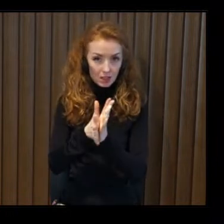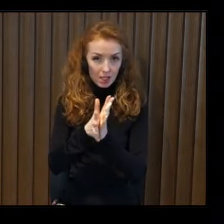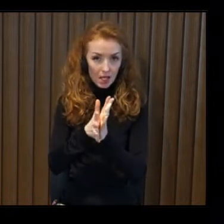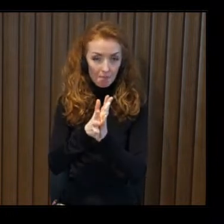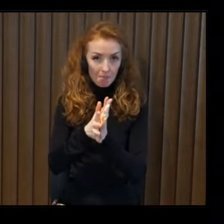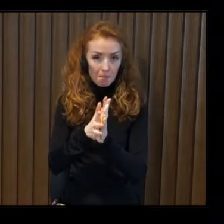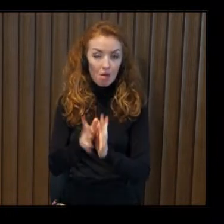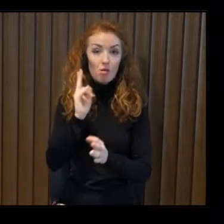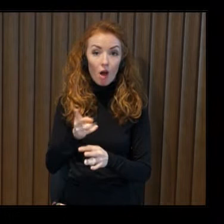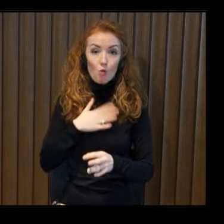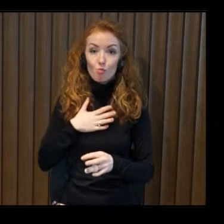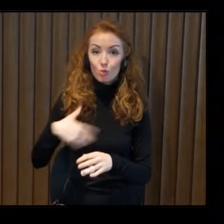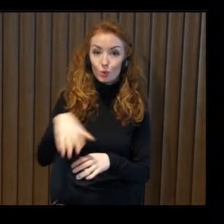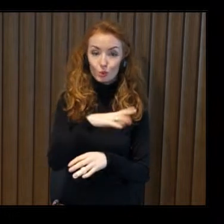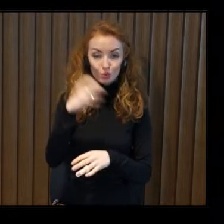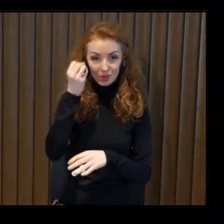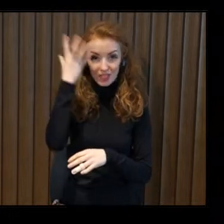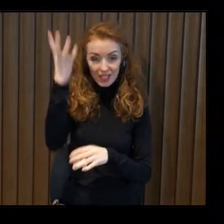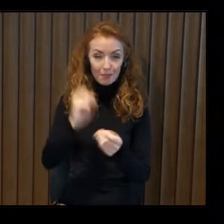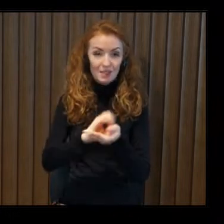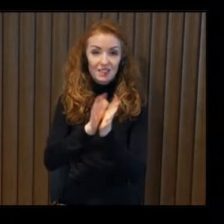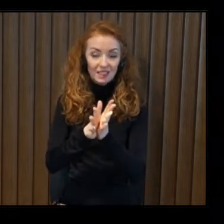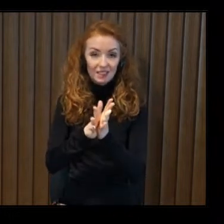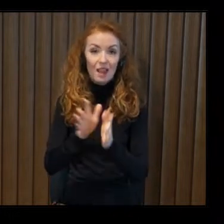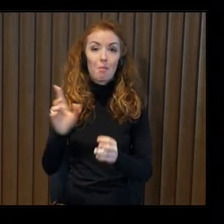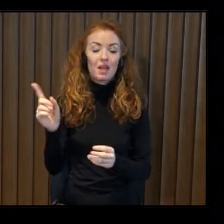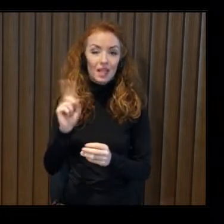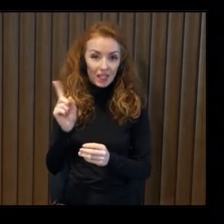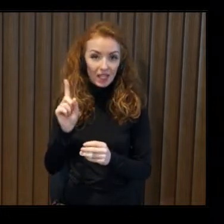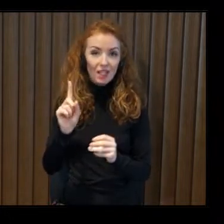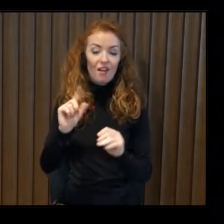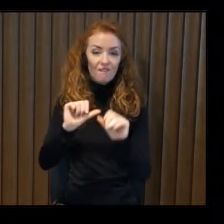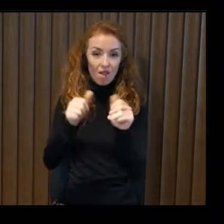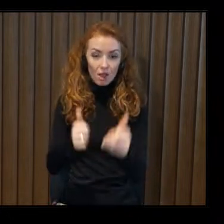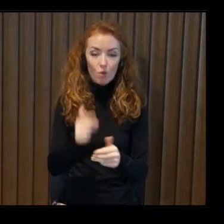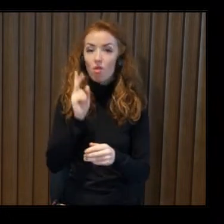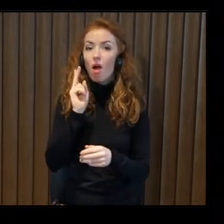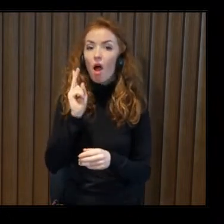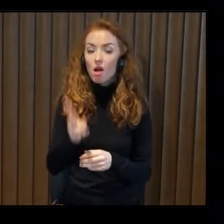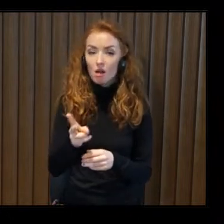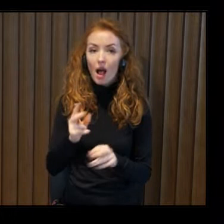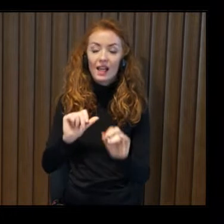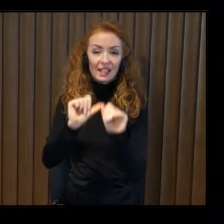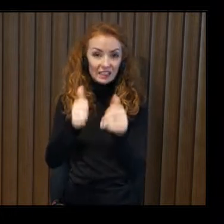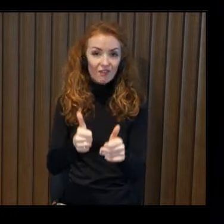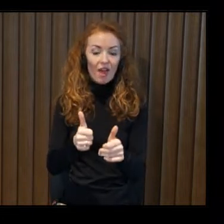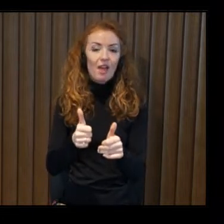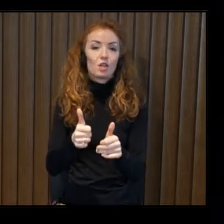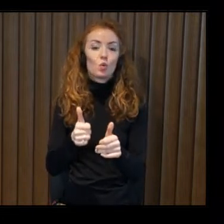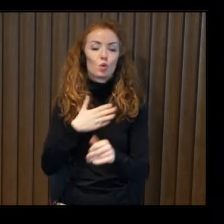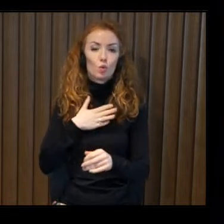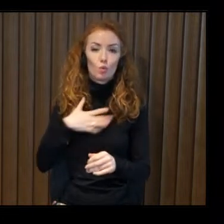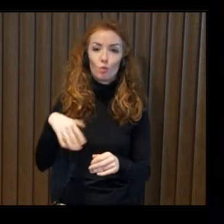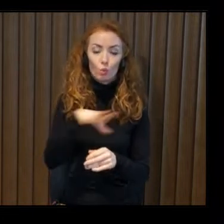systems designed? We're talking about universal policy design. Who is designing our policies and what shape are